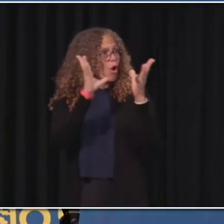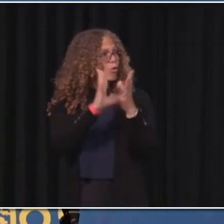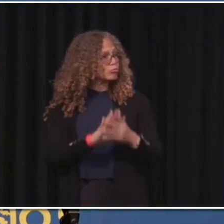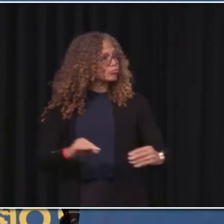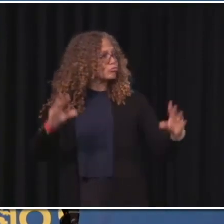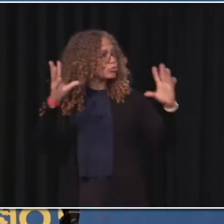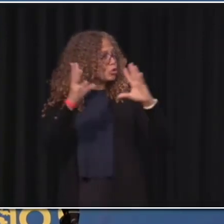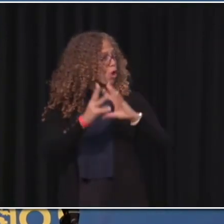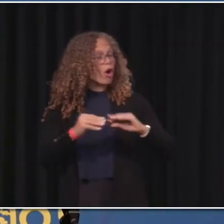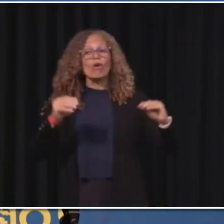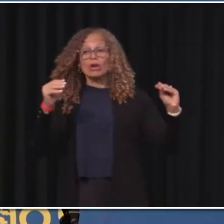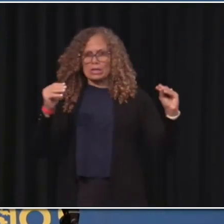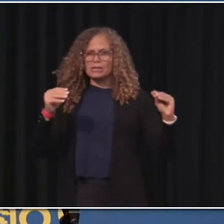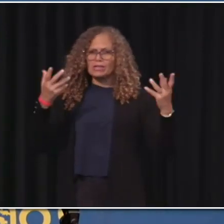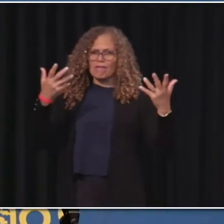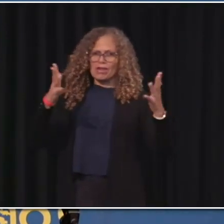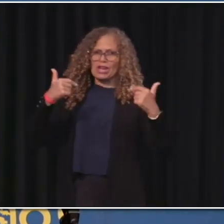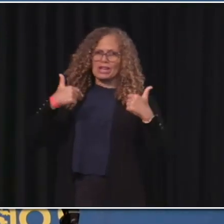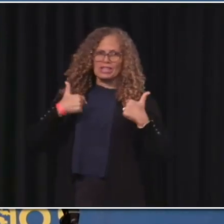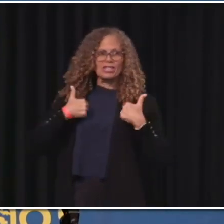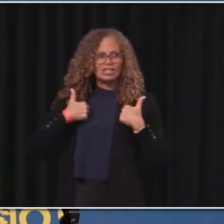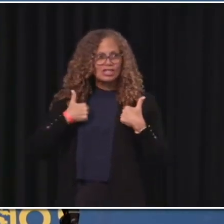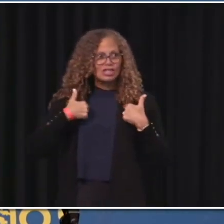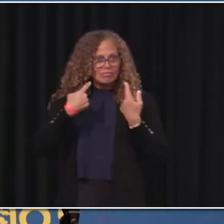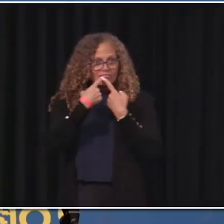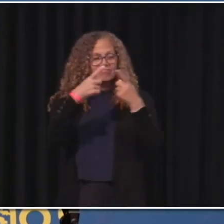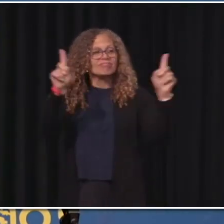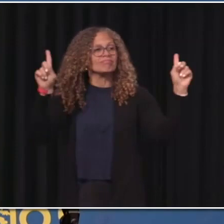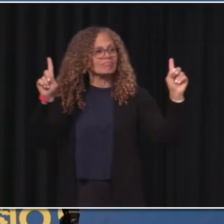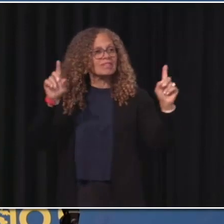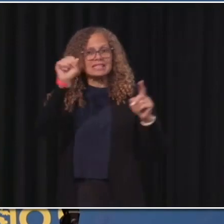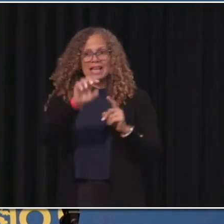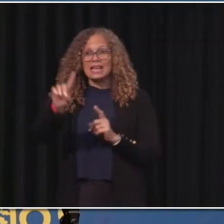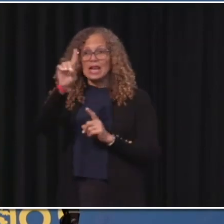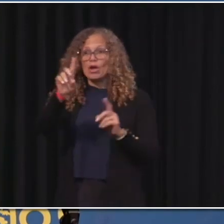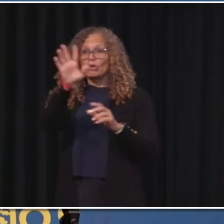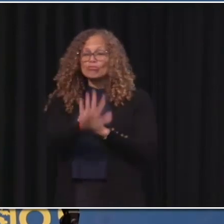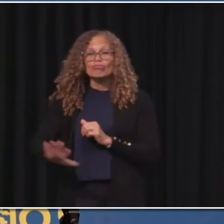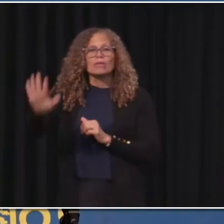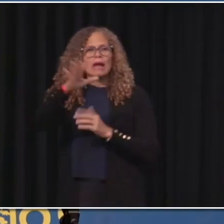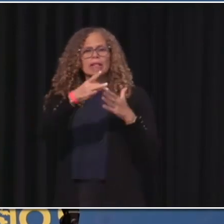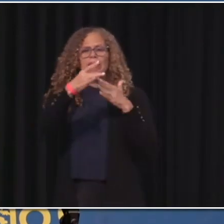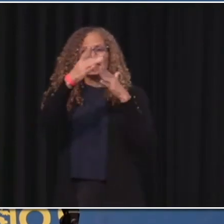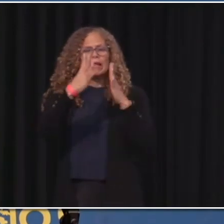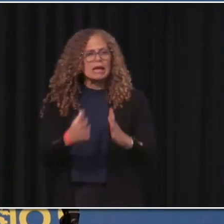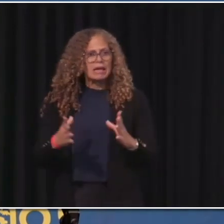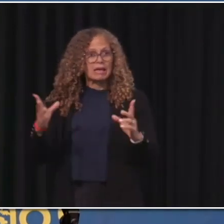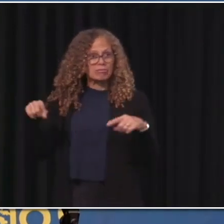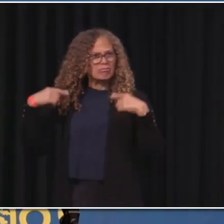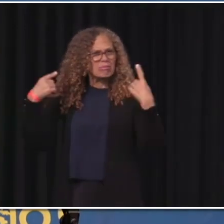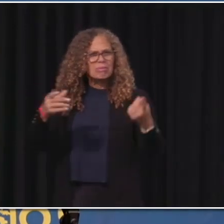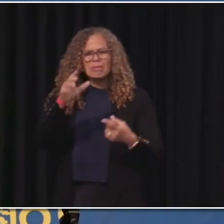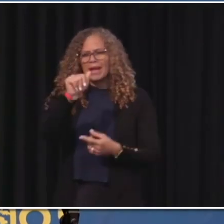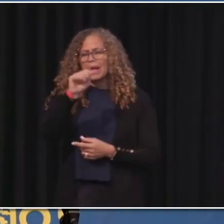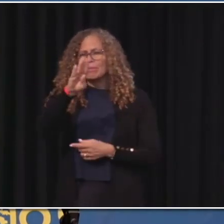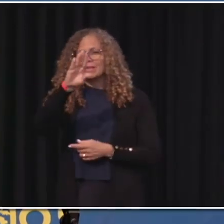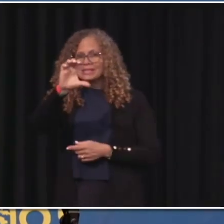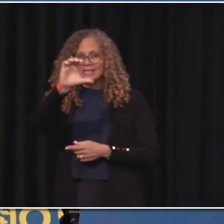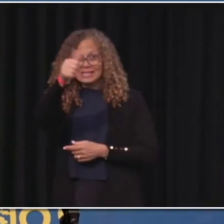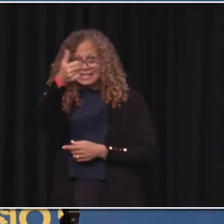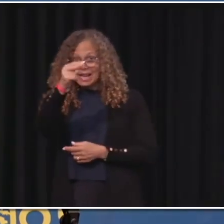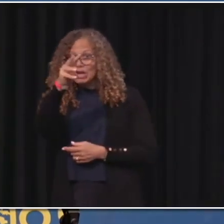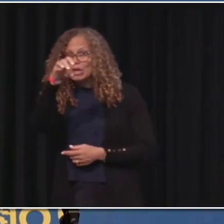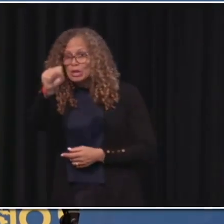stories about the San Diego region and all of our leaders for so many years on ABC 10 News, I